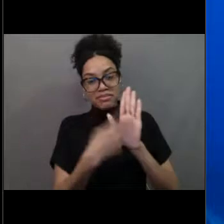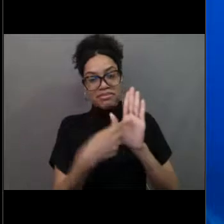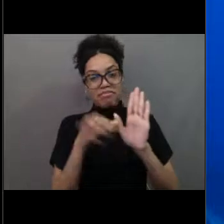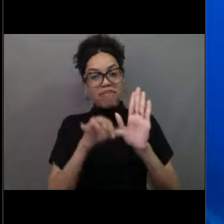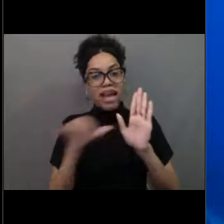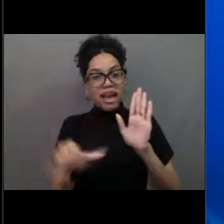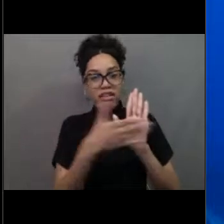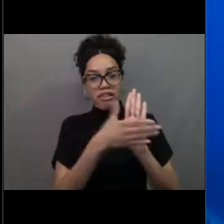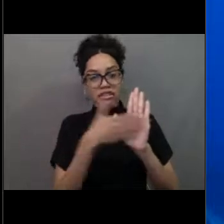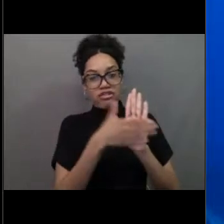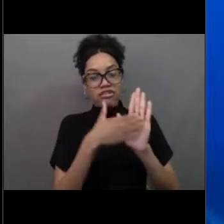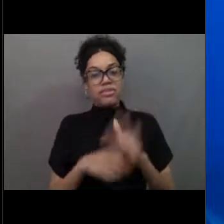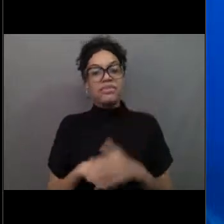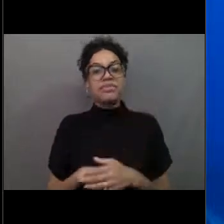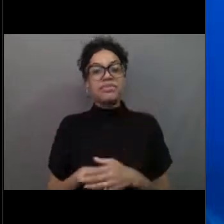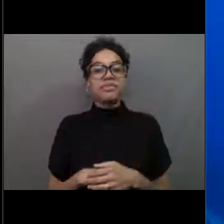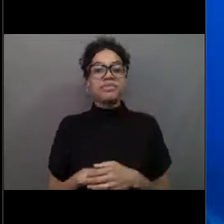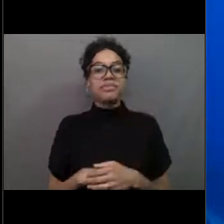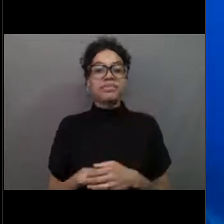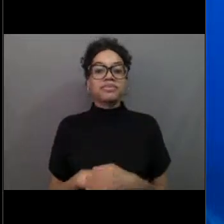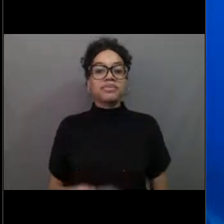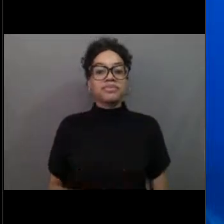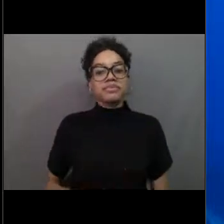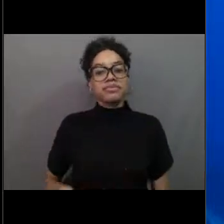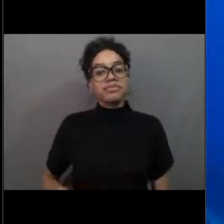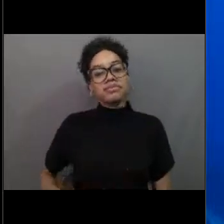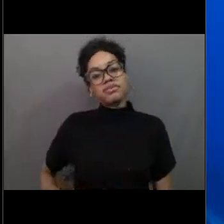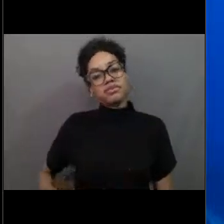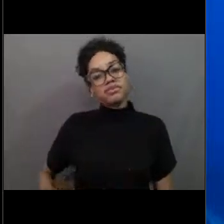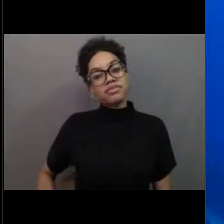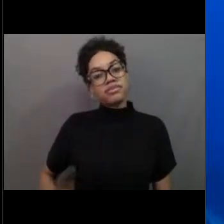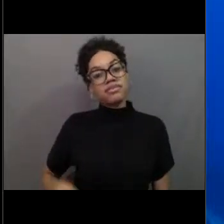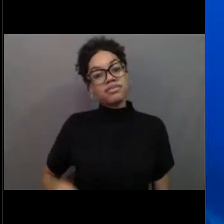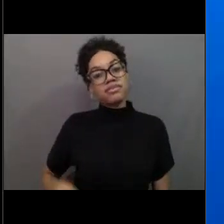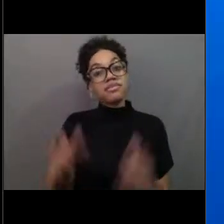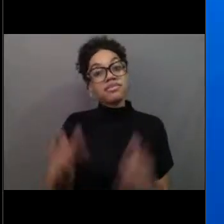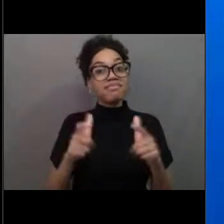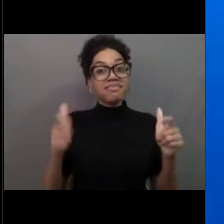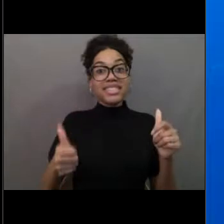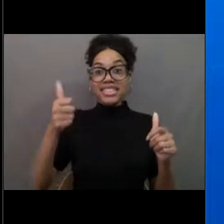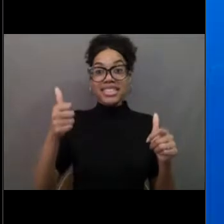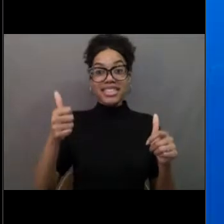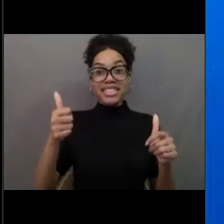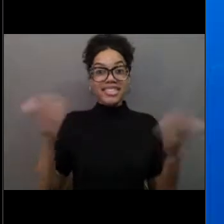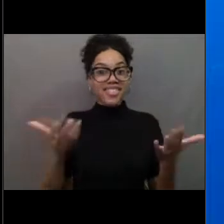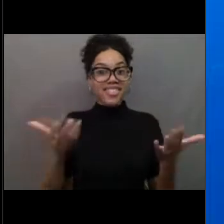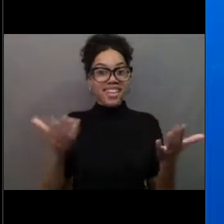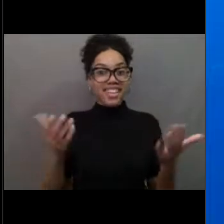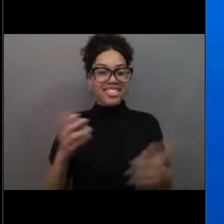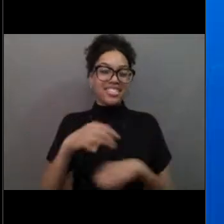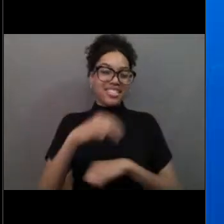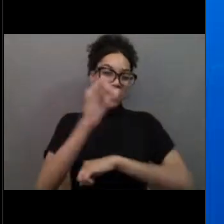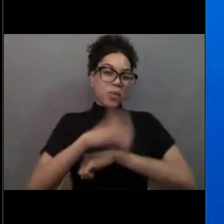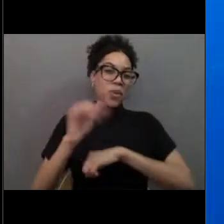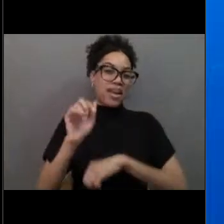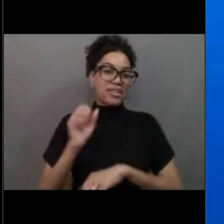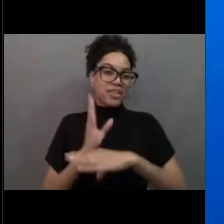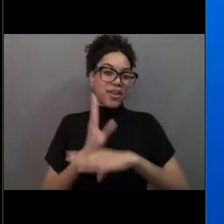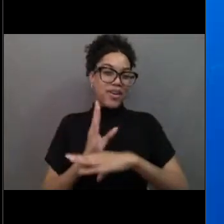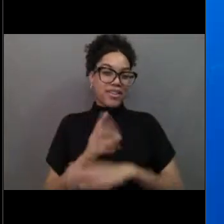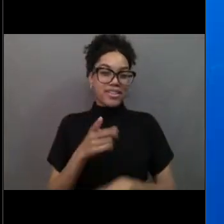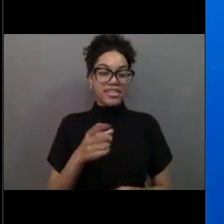on their bellies. But the biggest creature of all that visits the reef is the whale shark. So tell me real quick